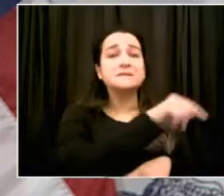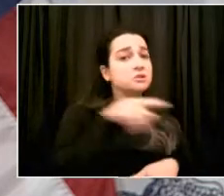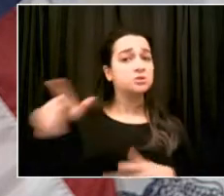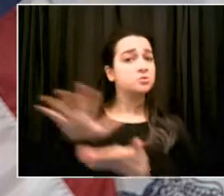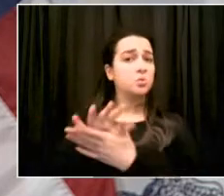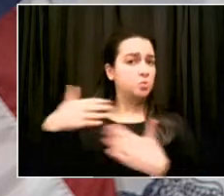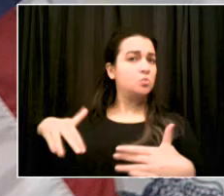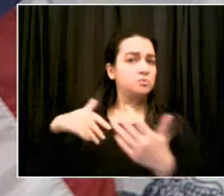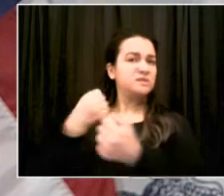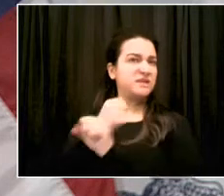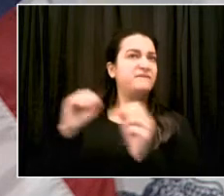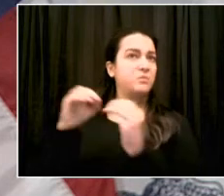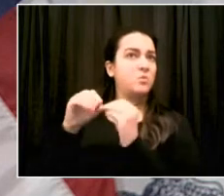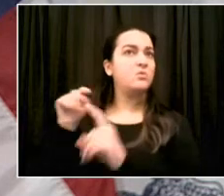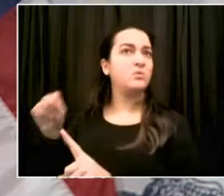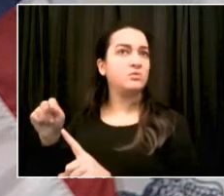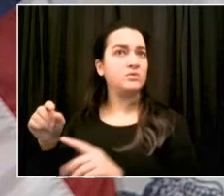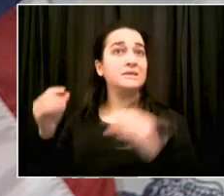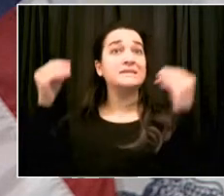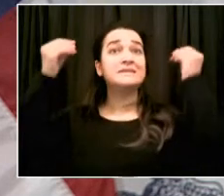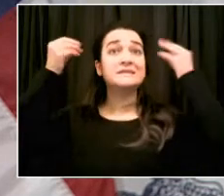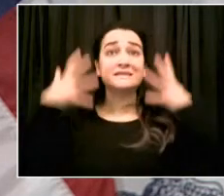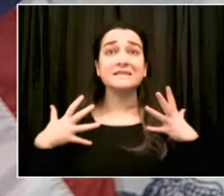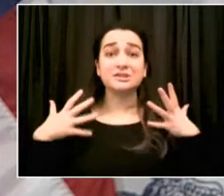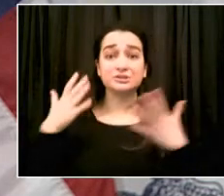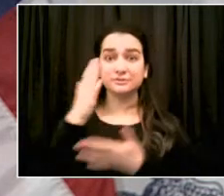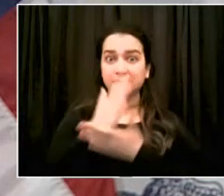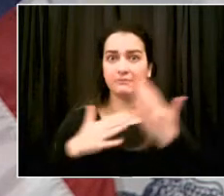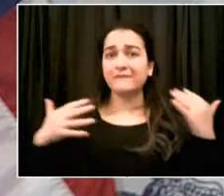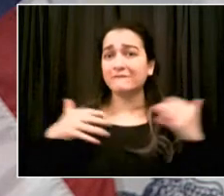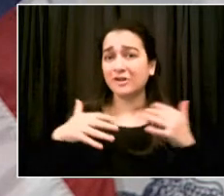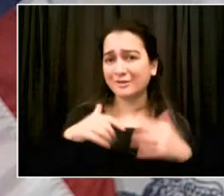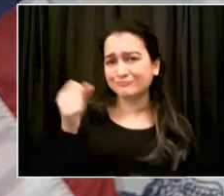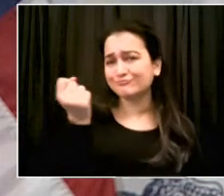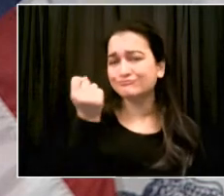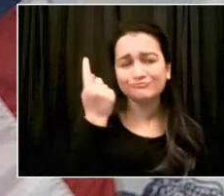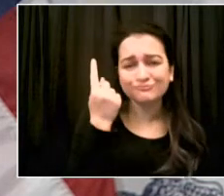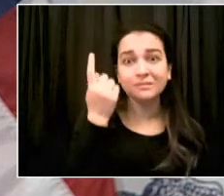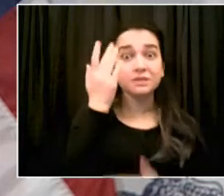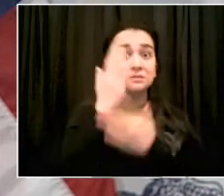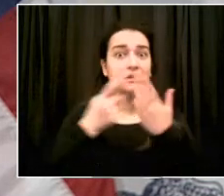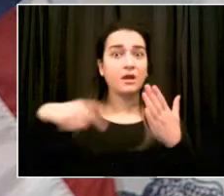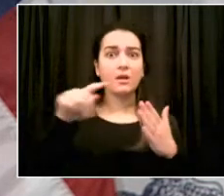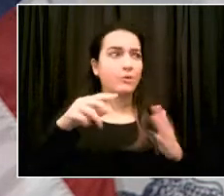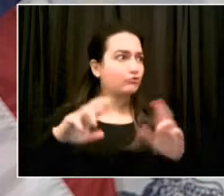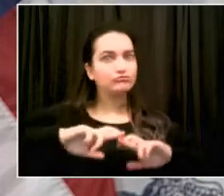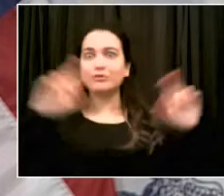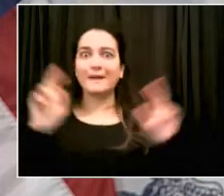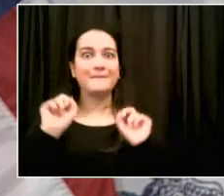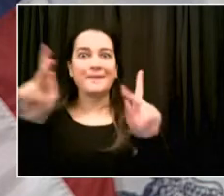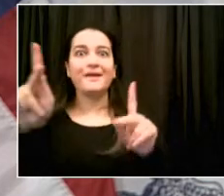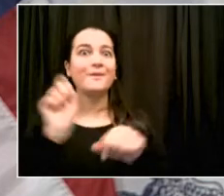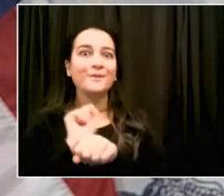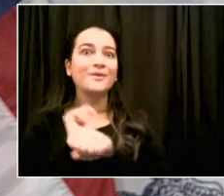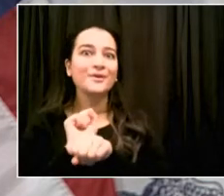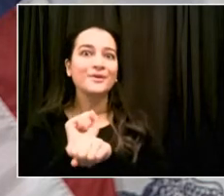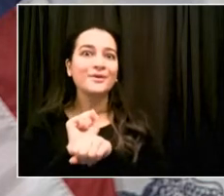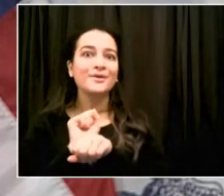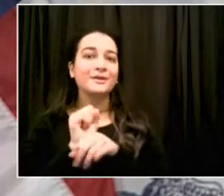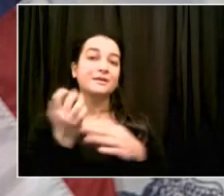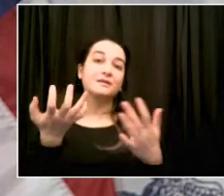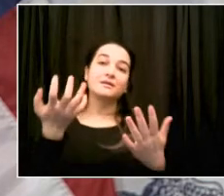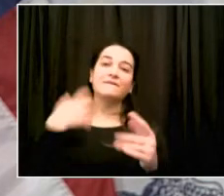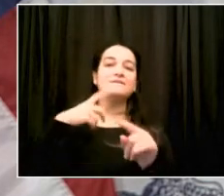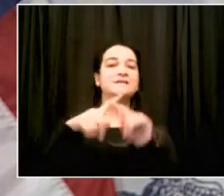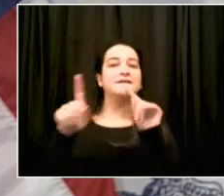plenty of examples of teachers who see how safe things are and want to be there. But what we're going to always do is continue to build